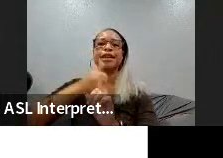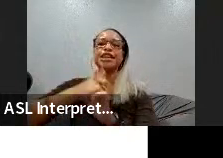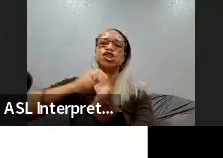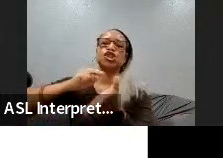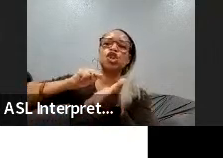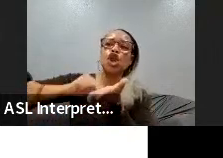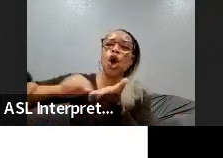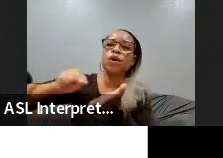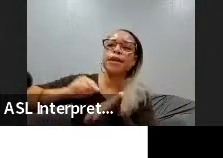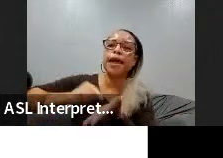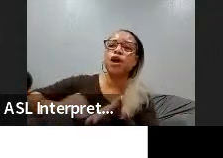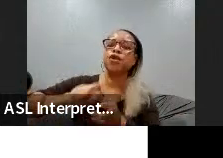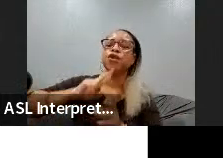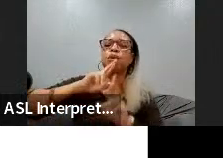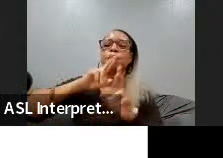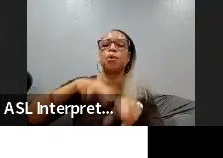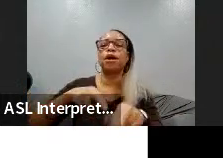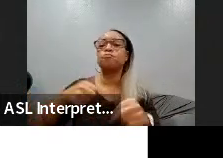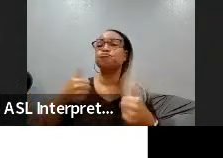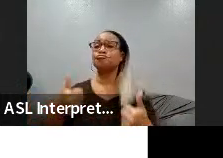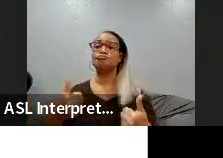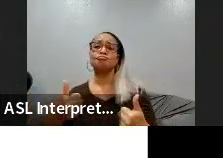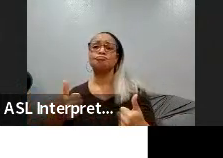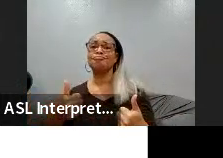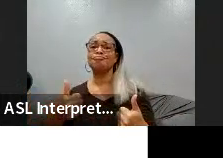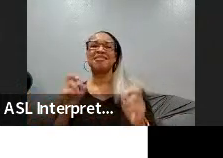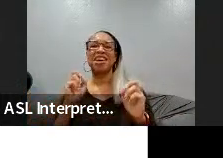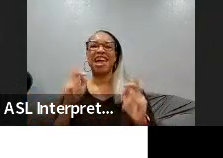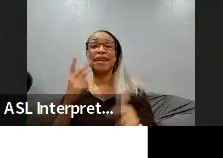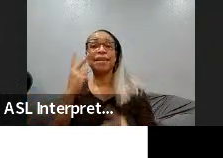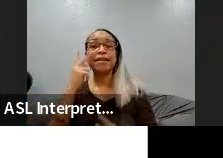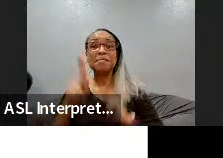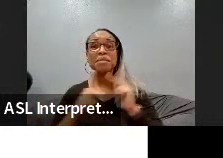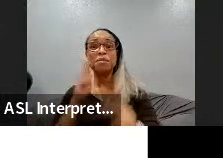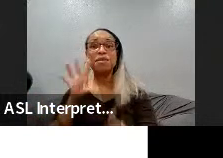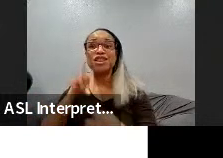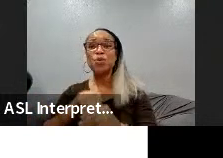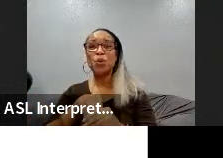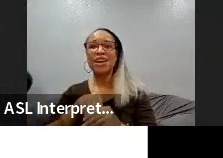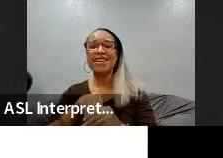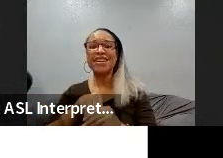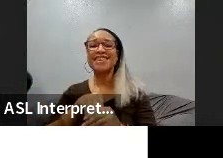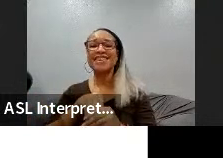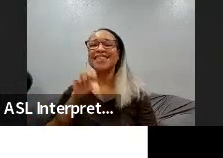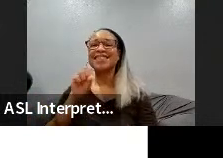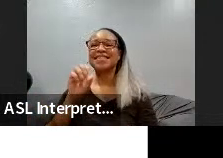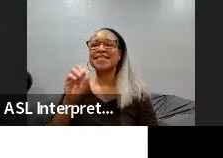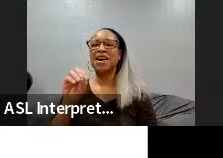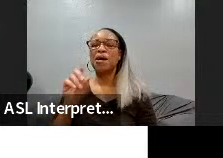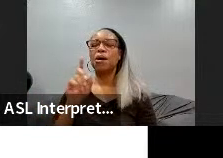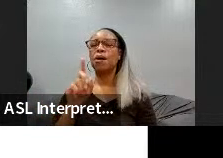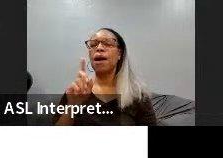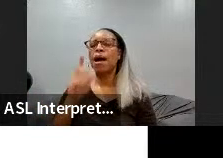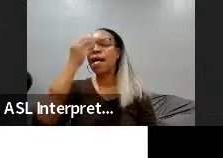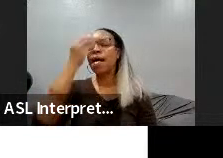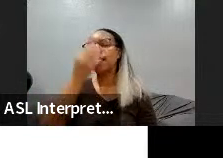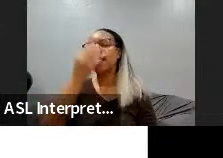briefly. Excellent. Okay. Because I see some folks have joined. And so let me know when